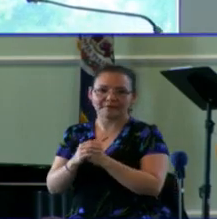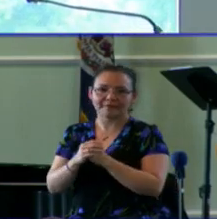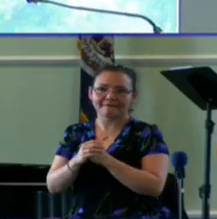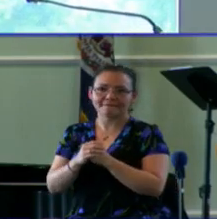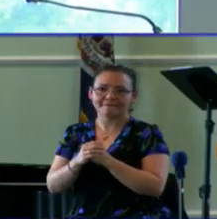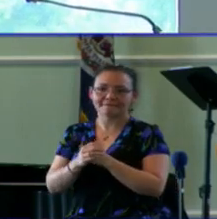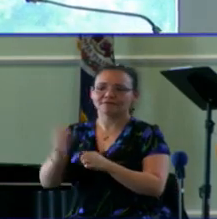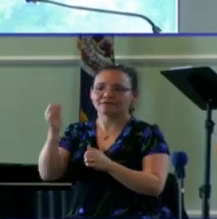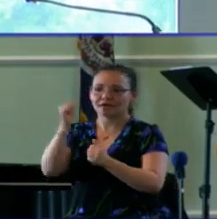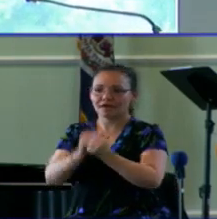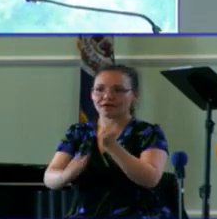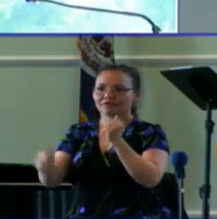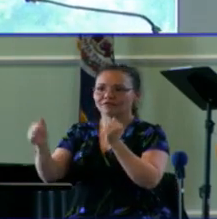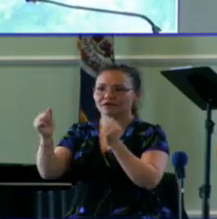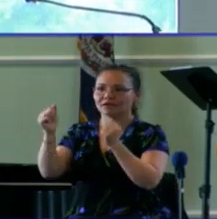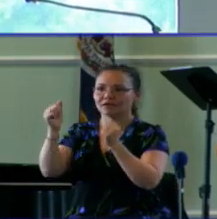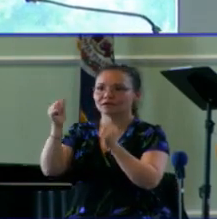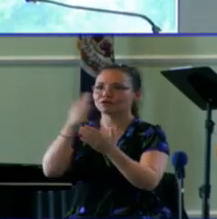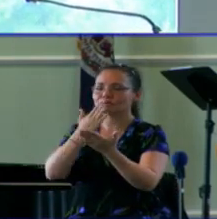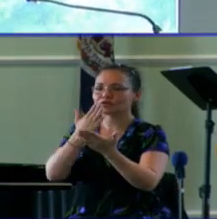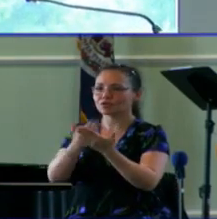every good work.